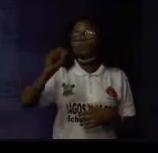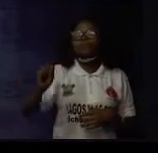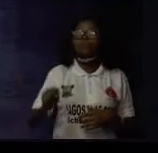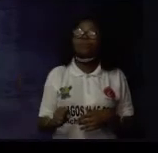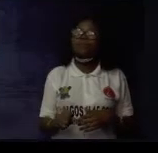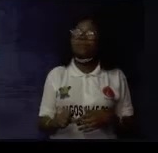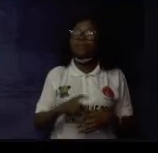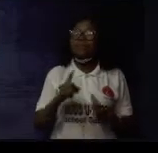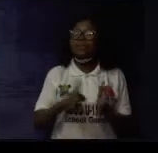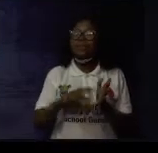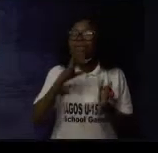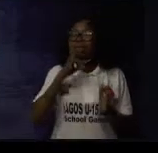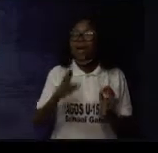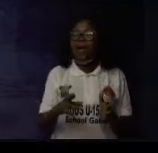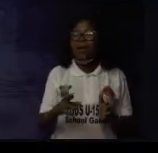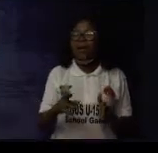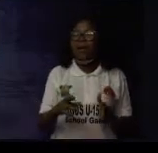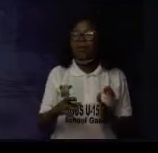three angles.